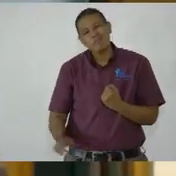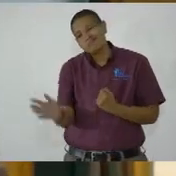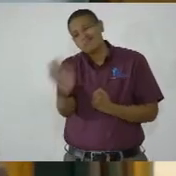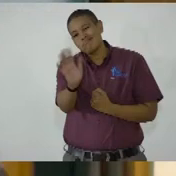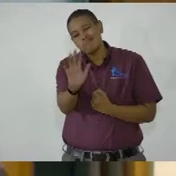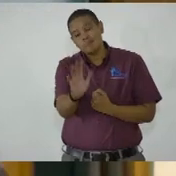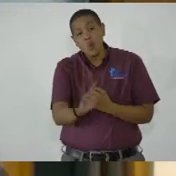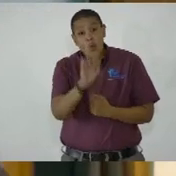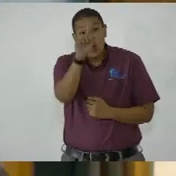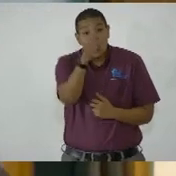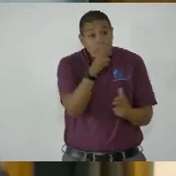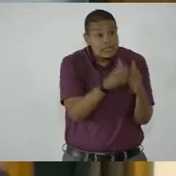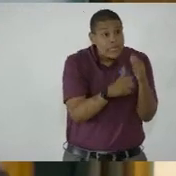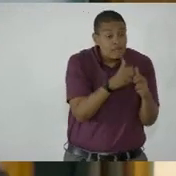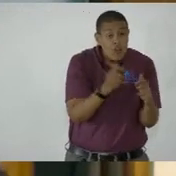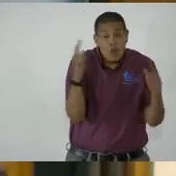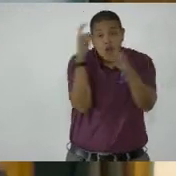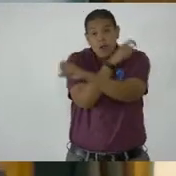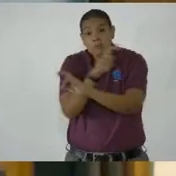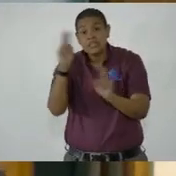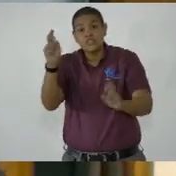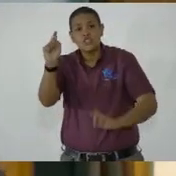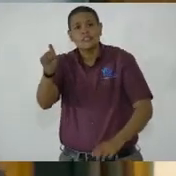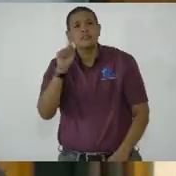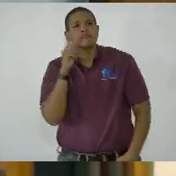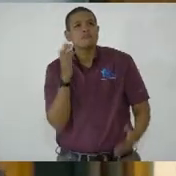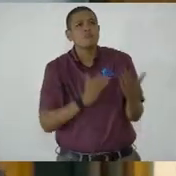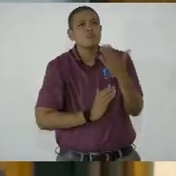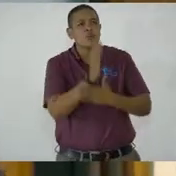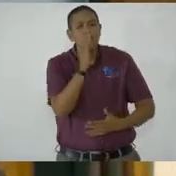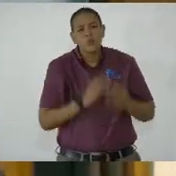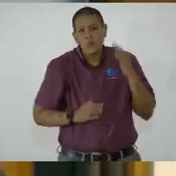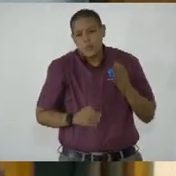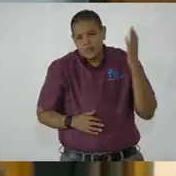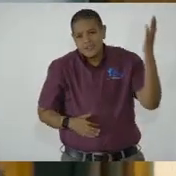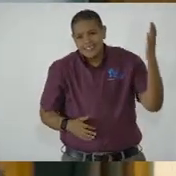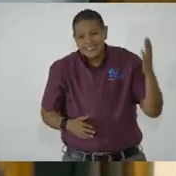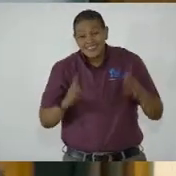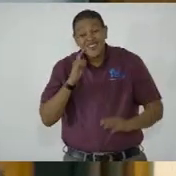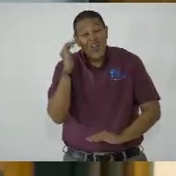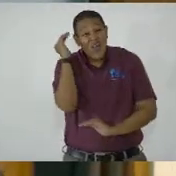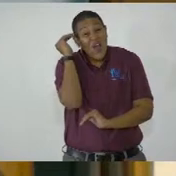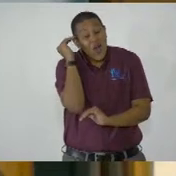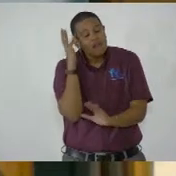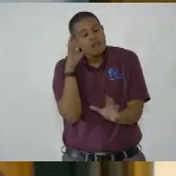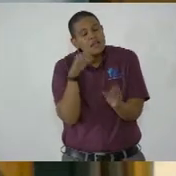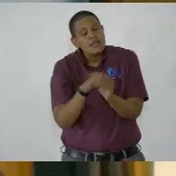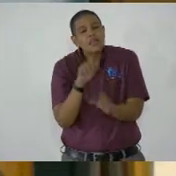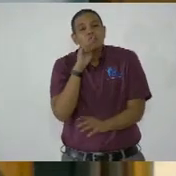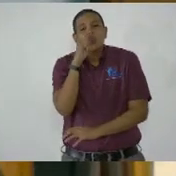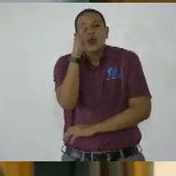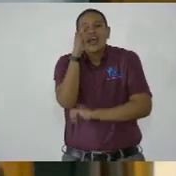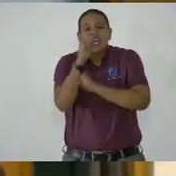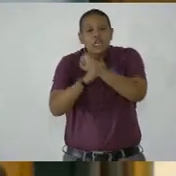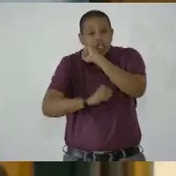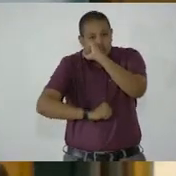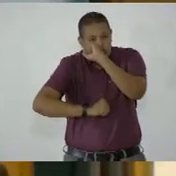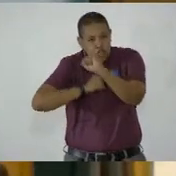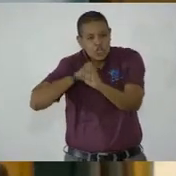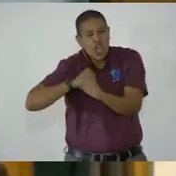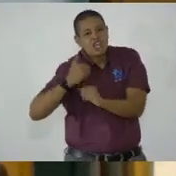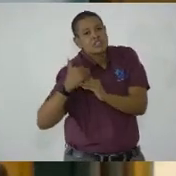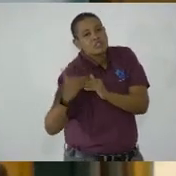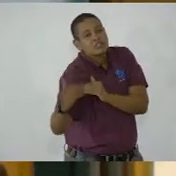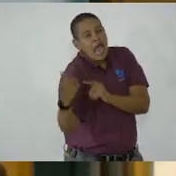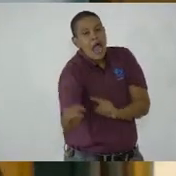difficult and complex matters need to be tried by the courts, and hopefully within 3 years.